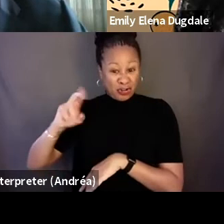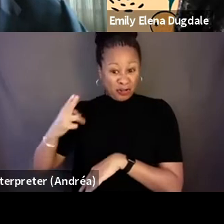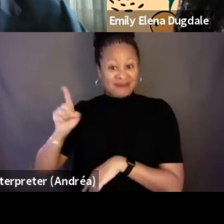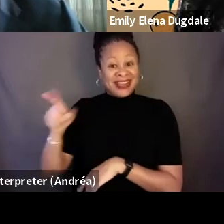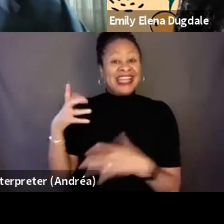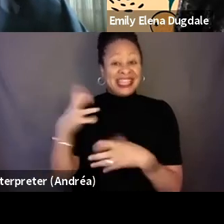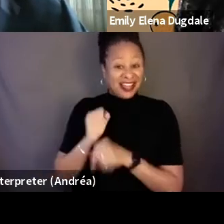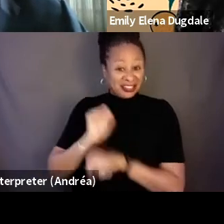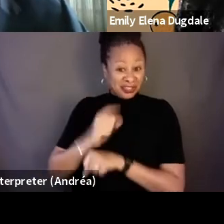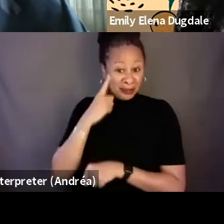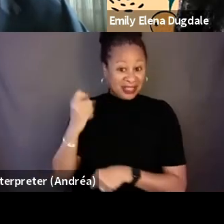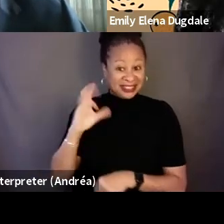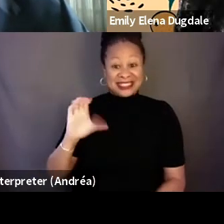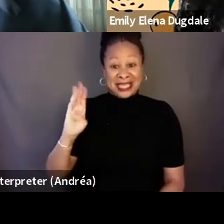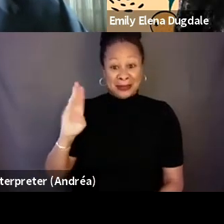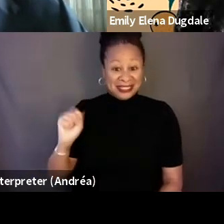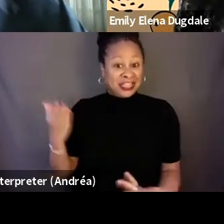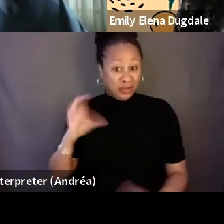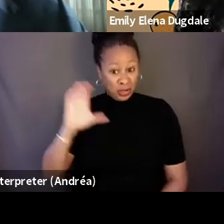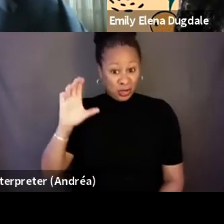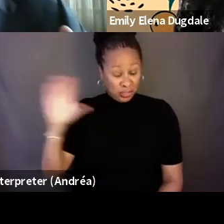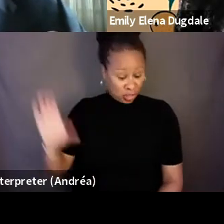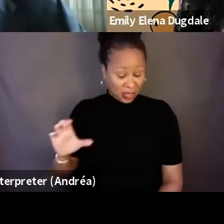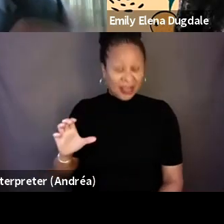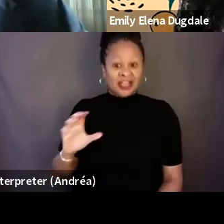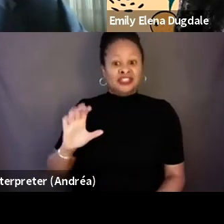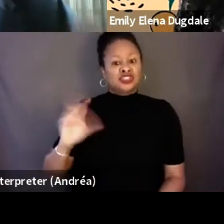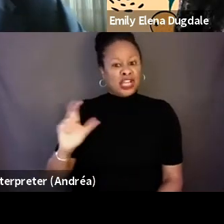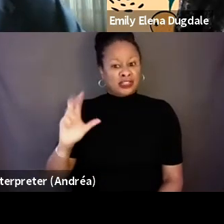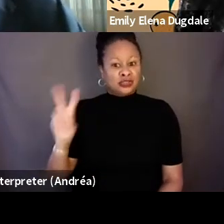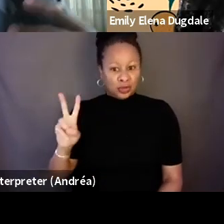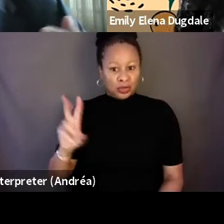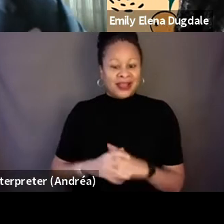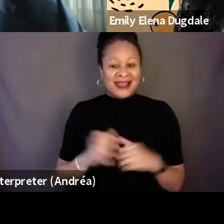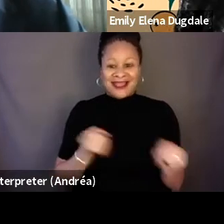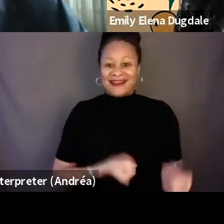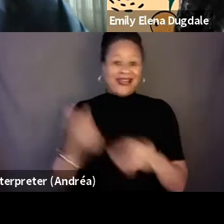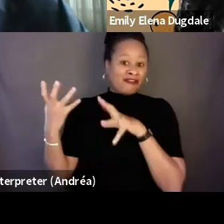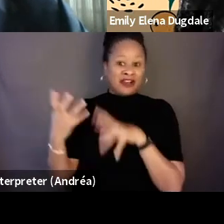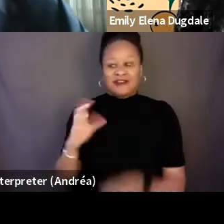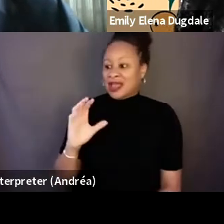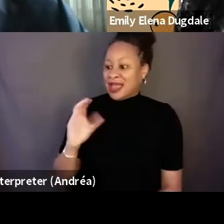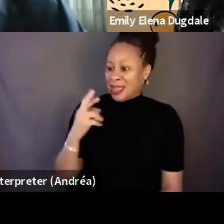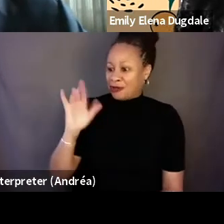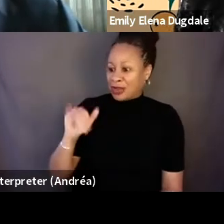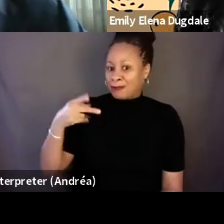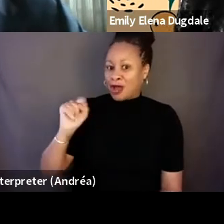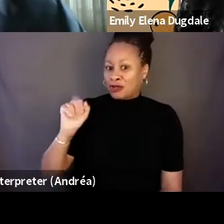here in Chicago, Channel 2, had gotten rid of Harry Potterfield, an anchor, a black man, I believe the